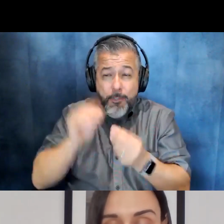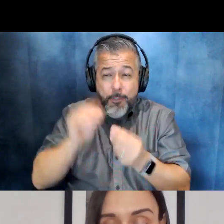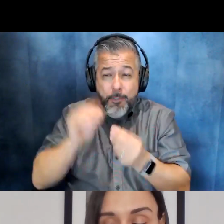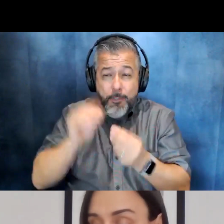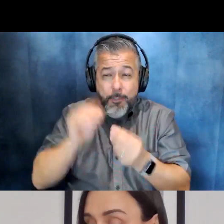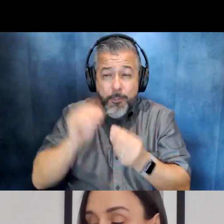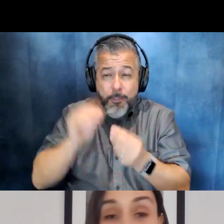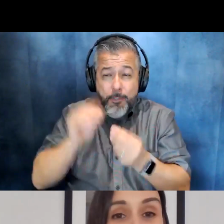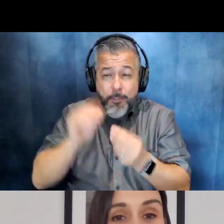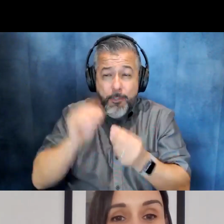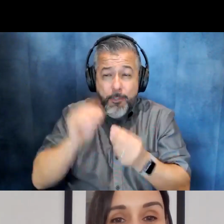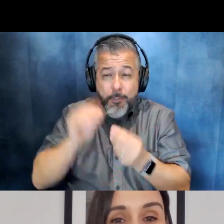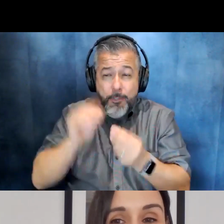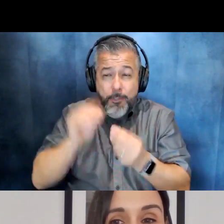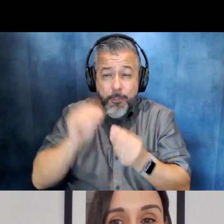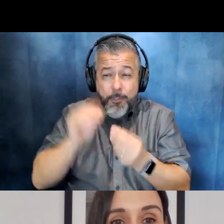wave. Okay.